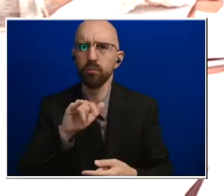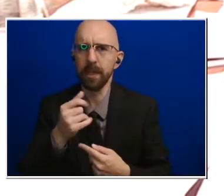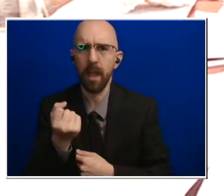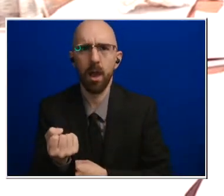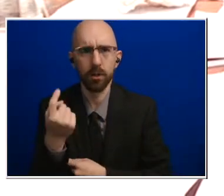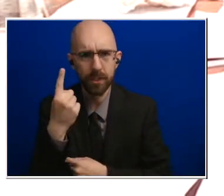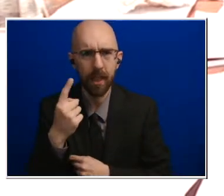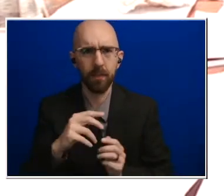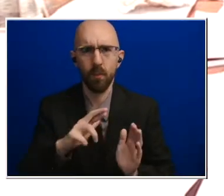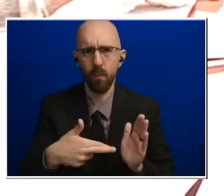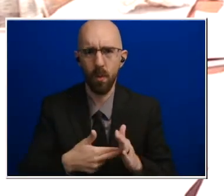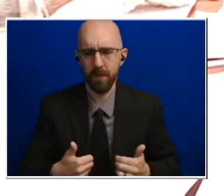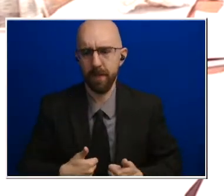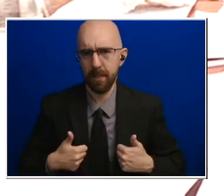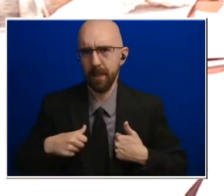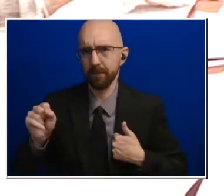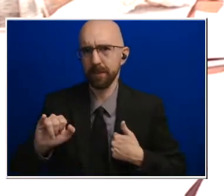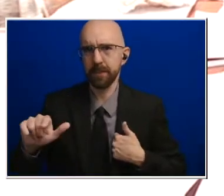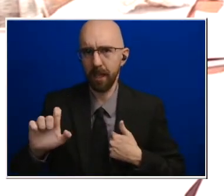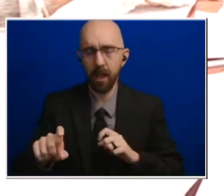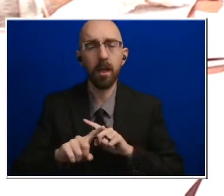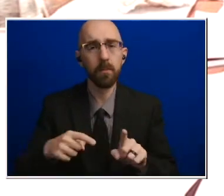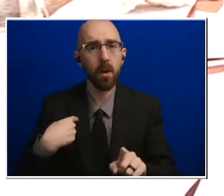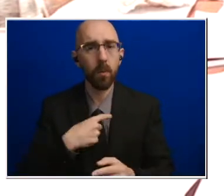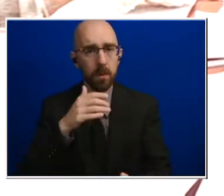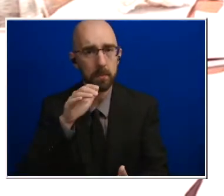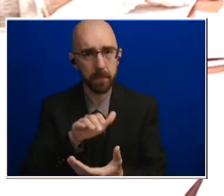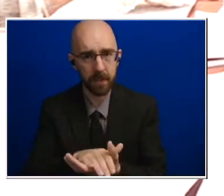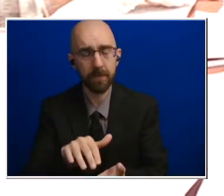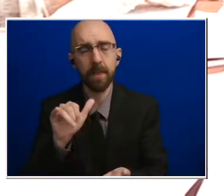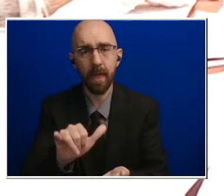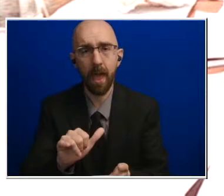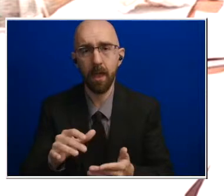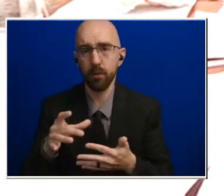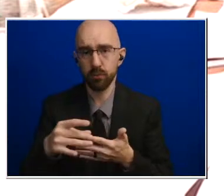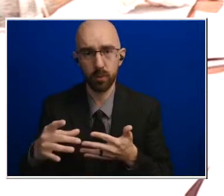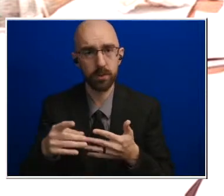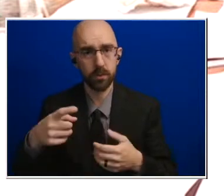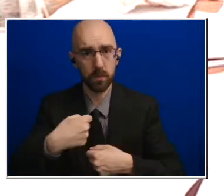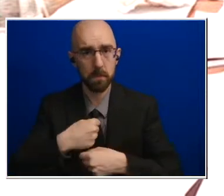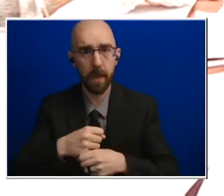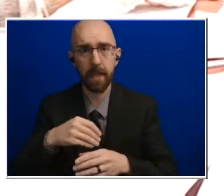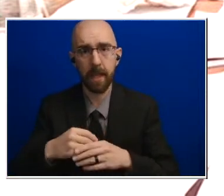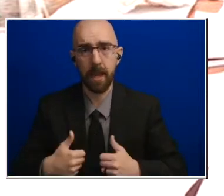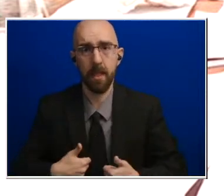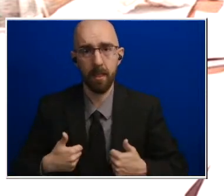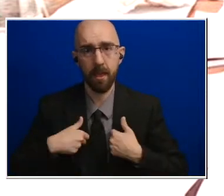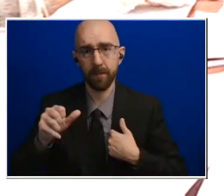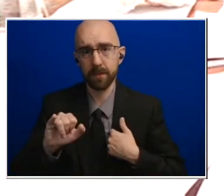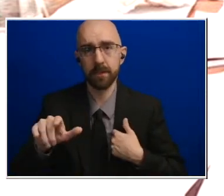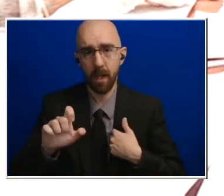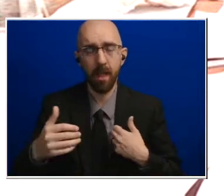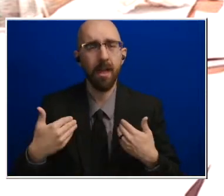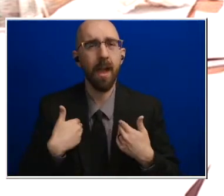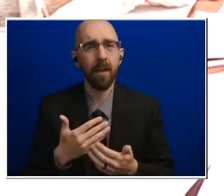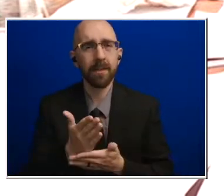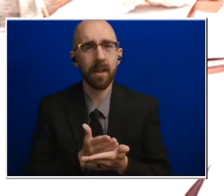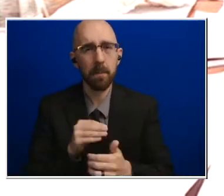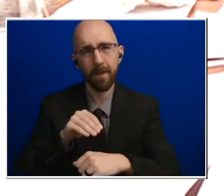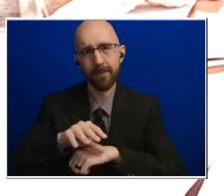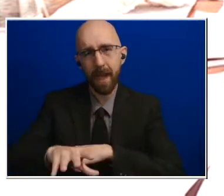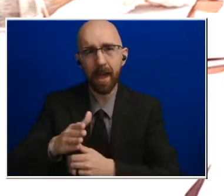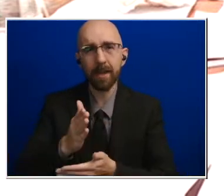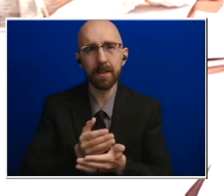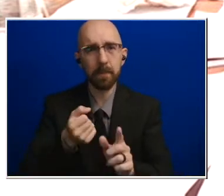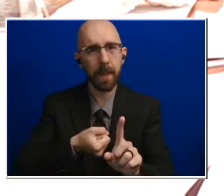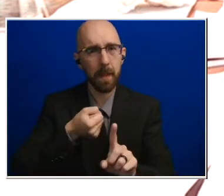of lifestyle. But we do believe that the choices you make in your lifestyle do have some effect and some impact on